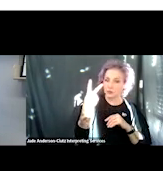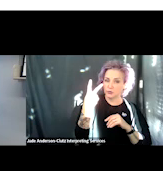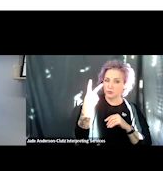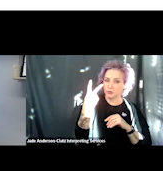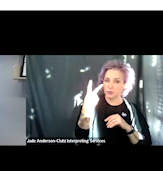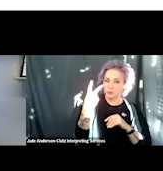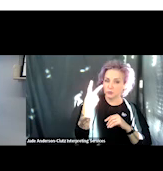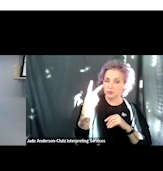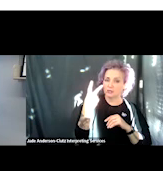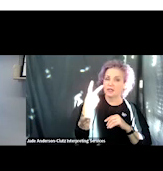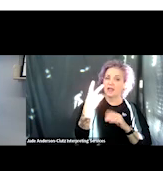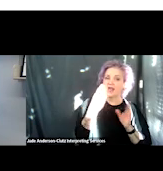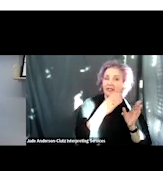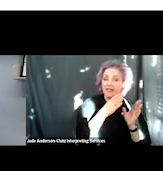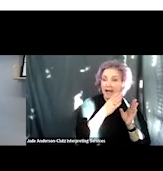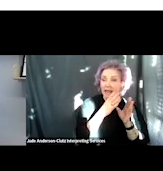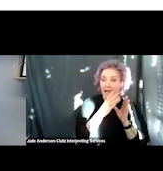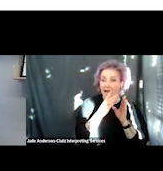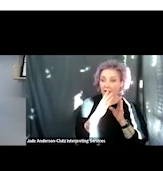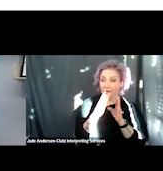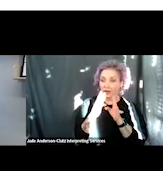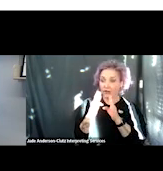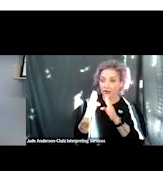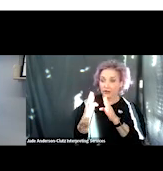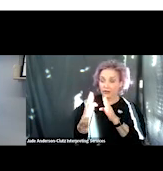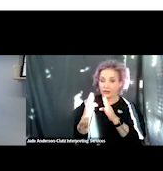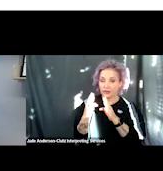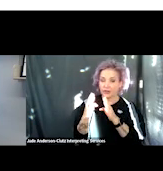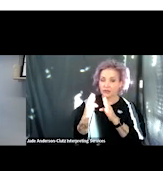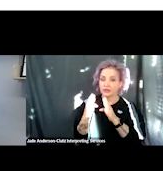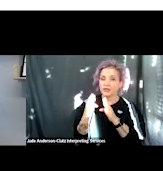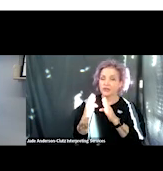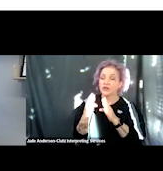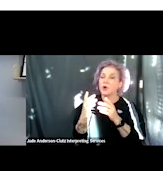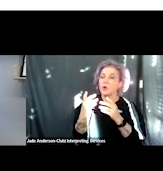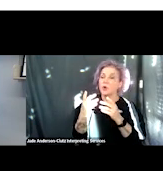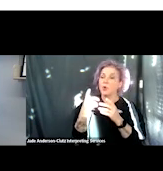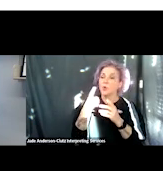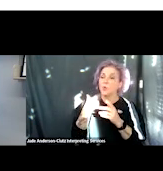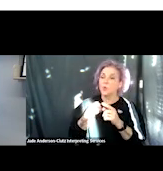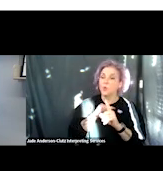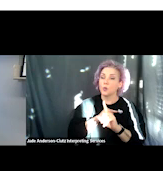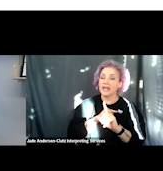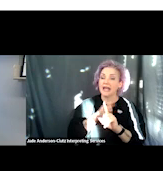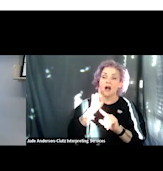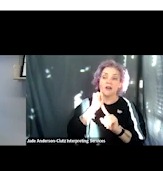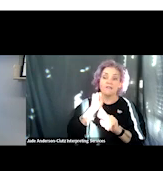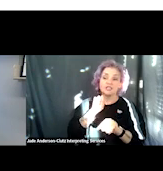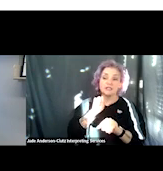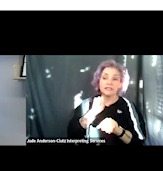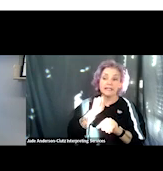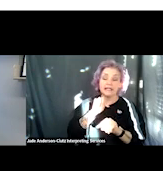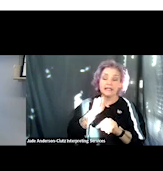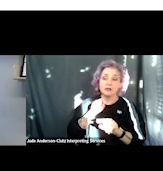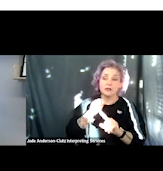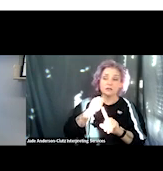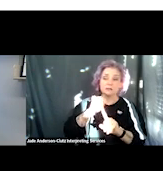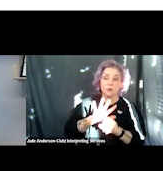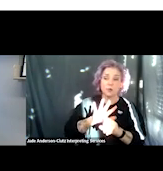older. And then, because these animals had one copy, then their offspring could either be normal, wild